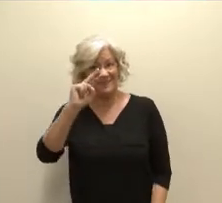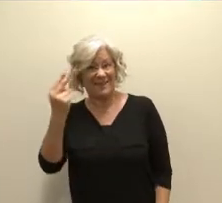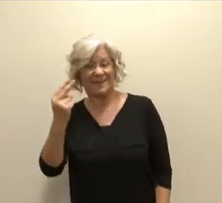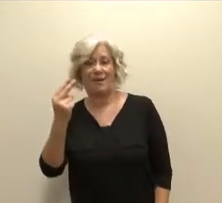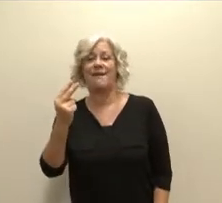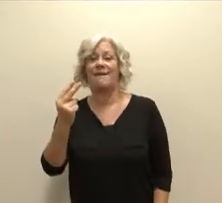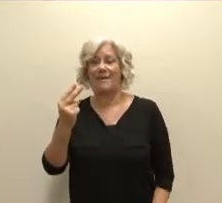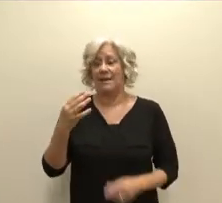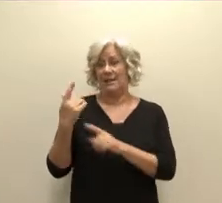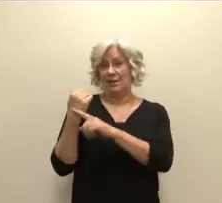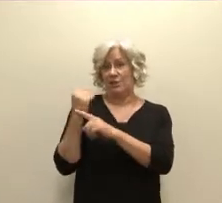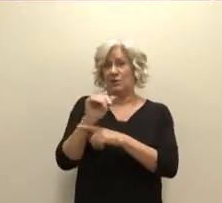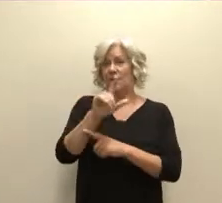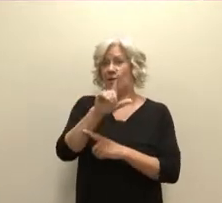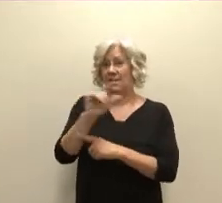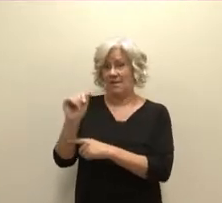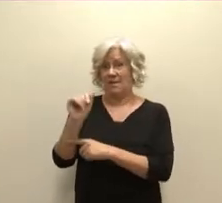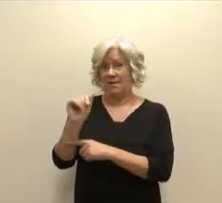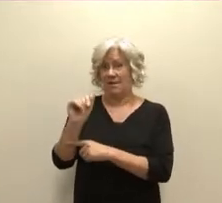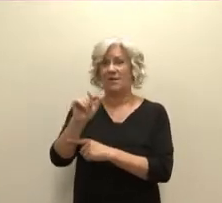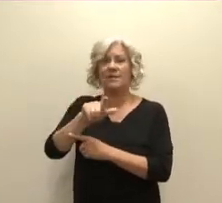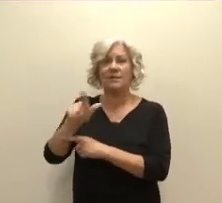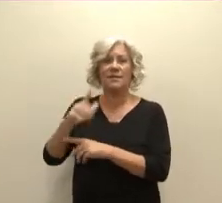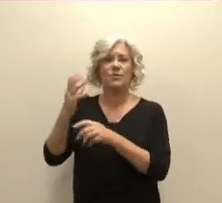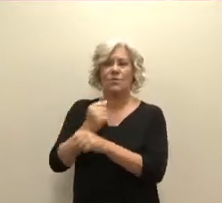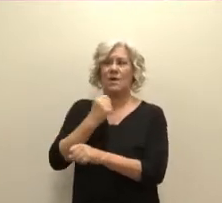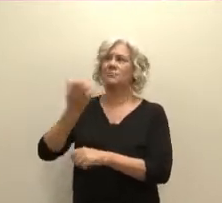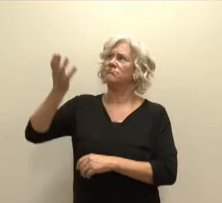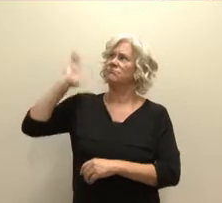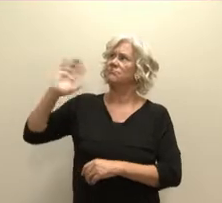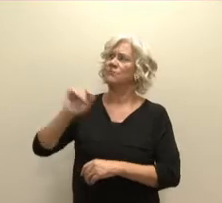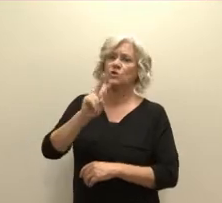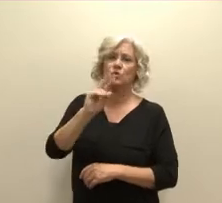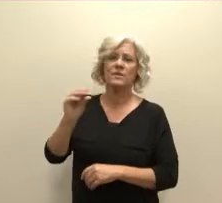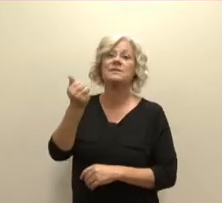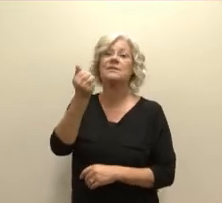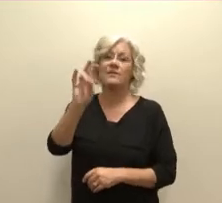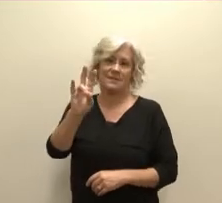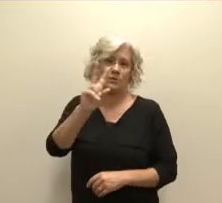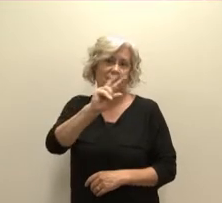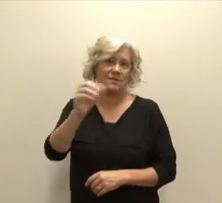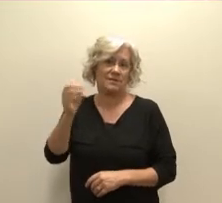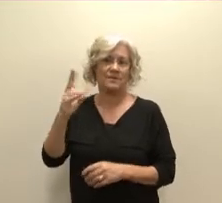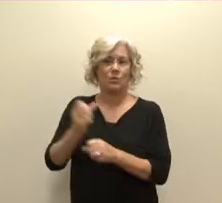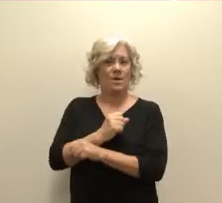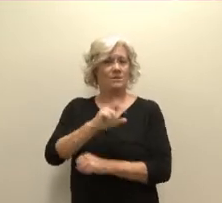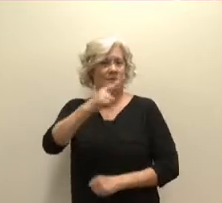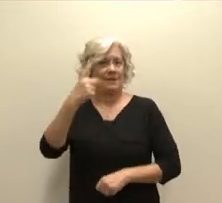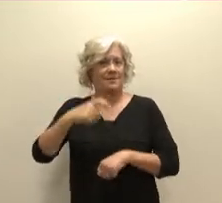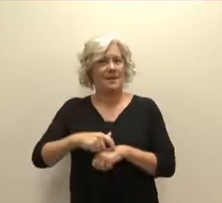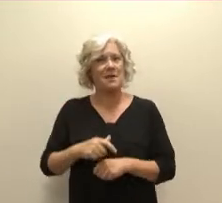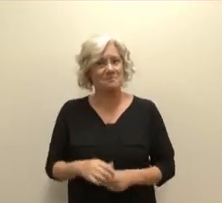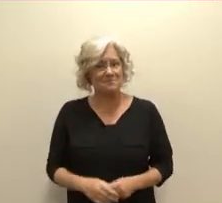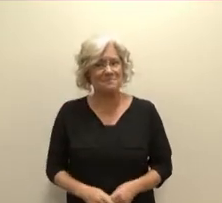part of the Lake Air Little League team that won the World Series title back in 2017.